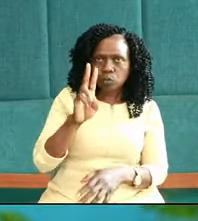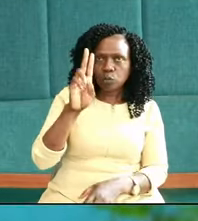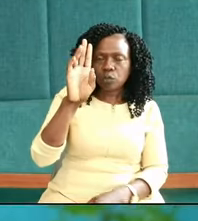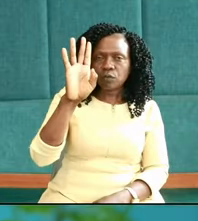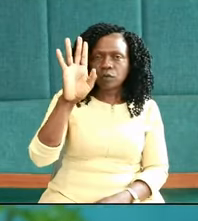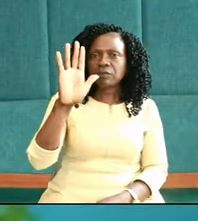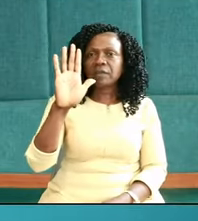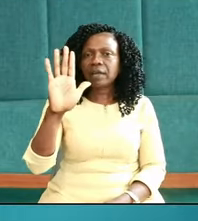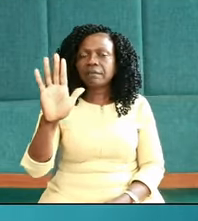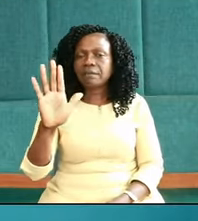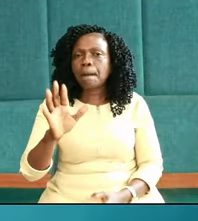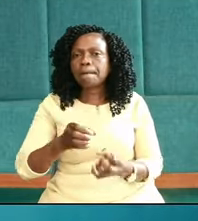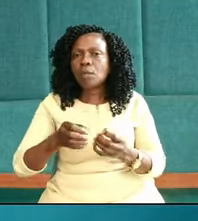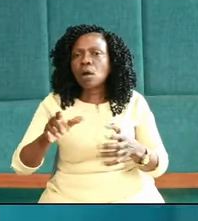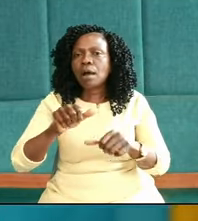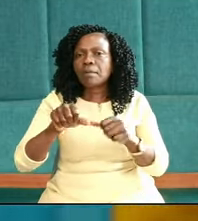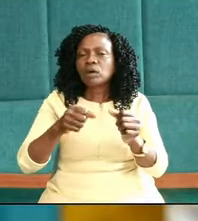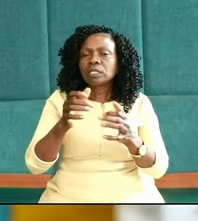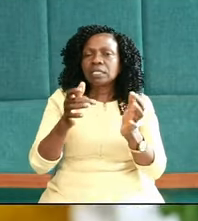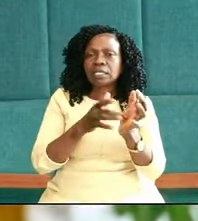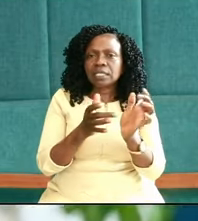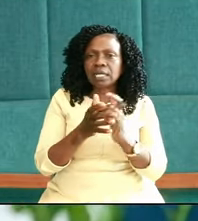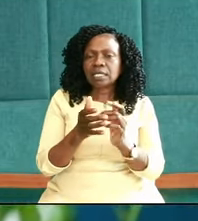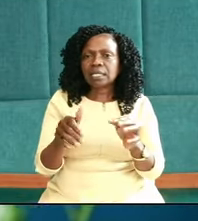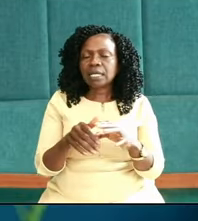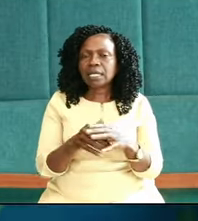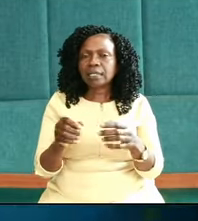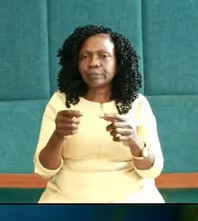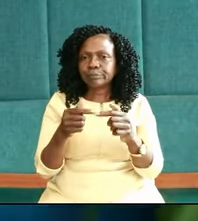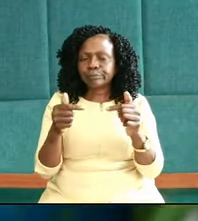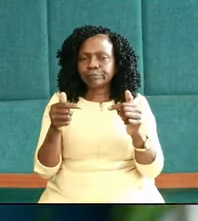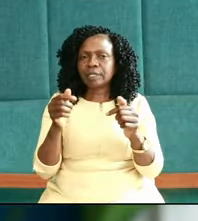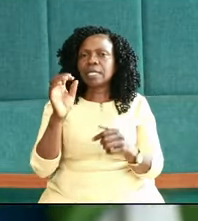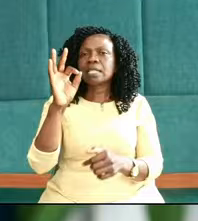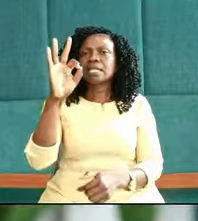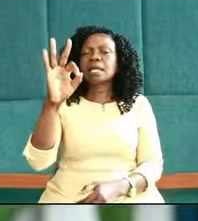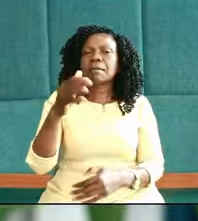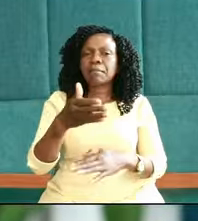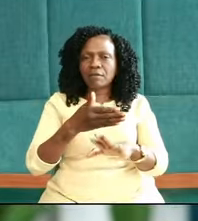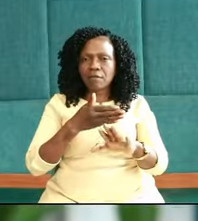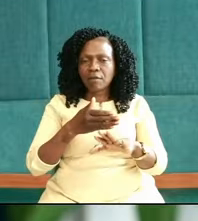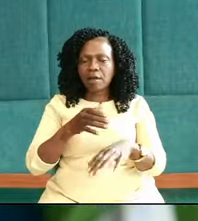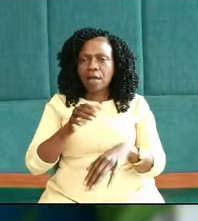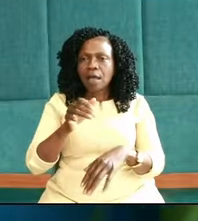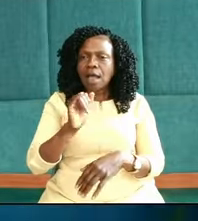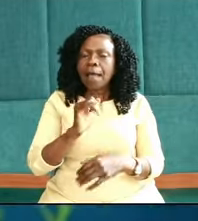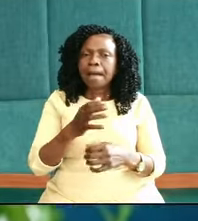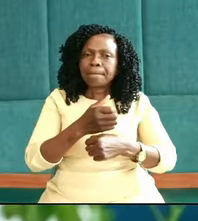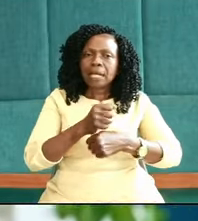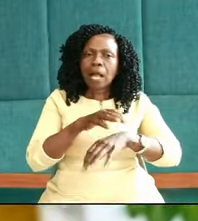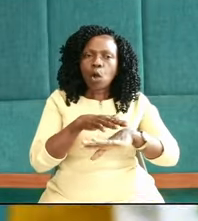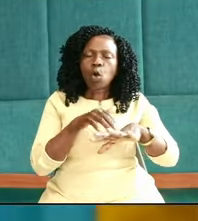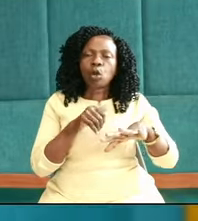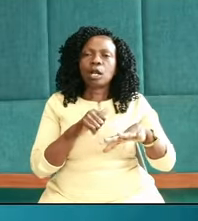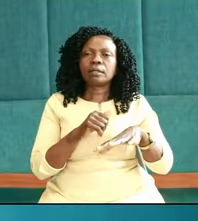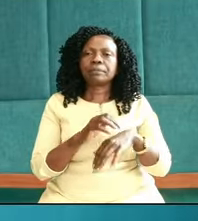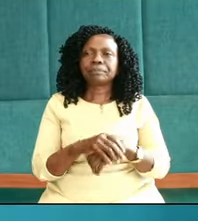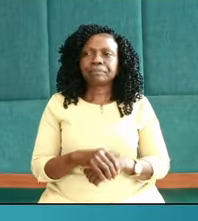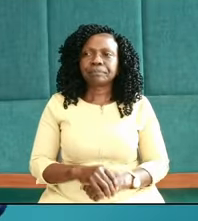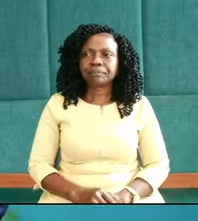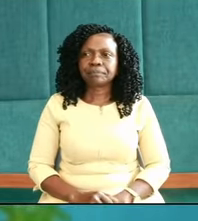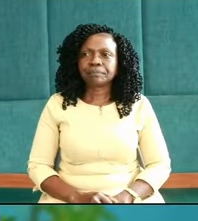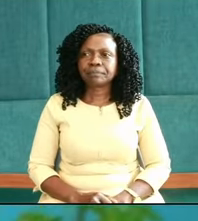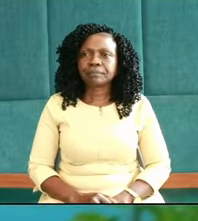245 more about Jesus. Stanza 3, we read stanza 3 before I make a call and we sing it. I'm going to make a call.